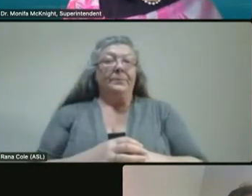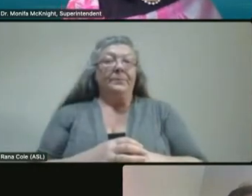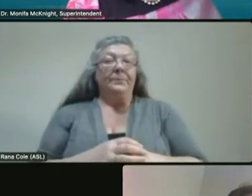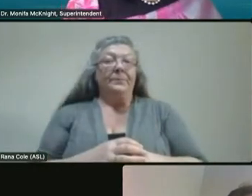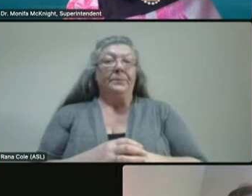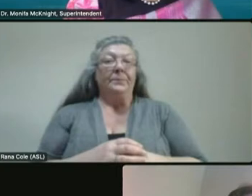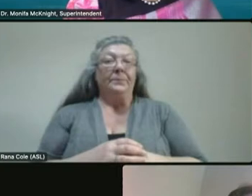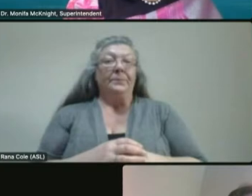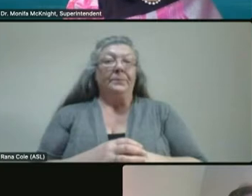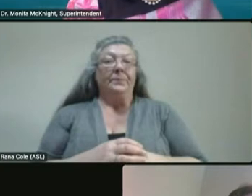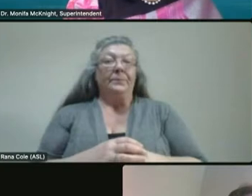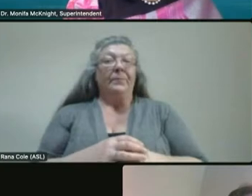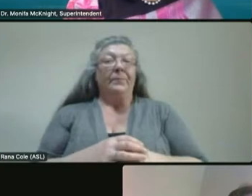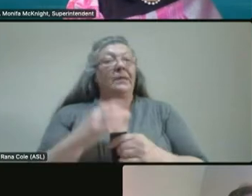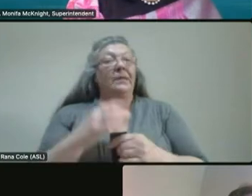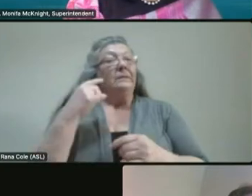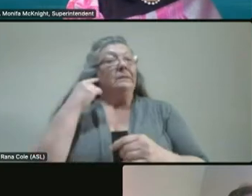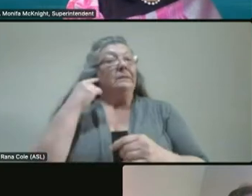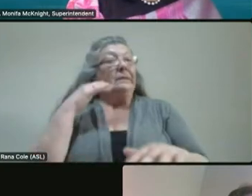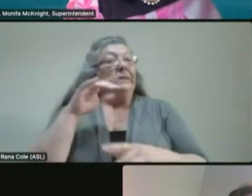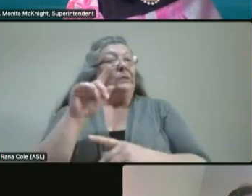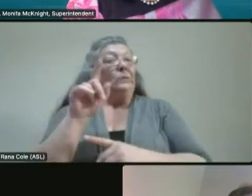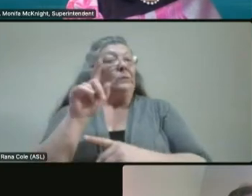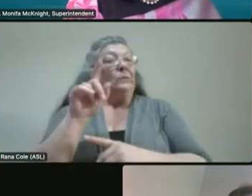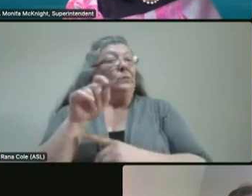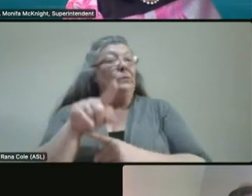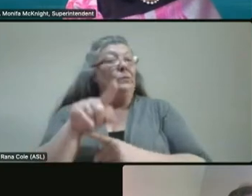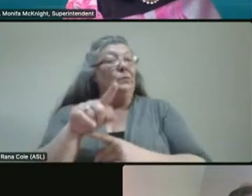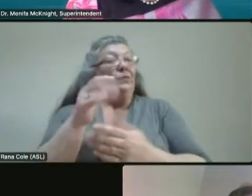Sounds like a question that might need to go to our finance team.